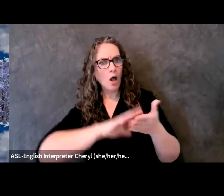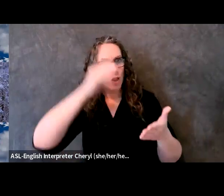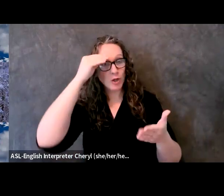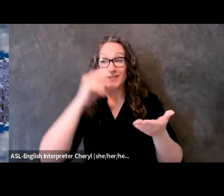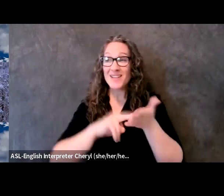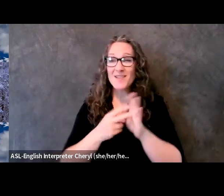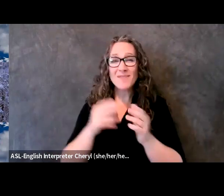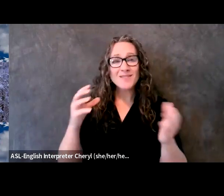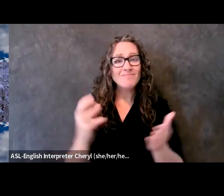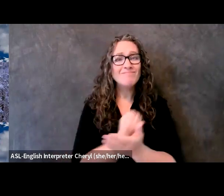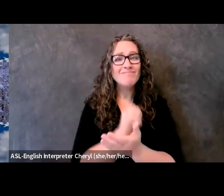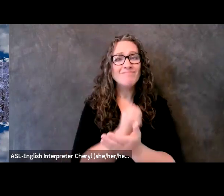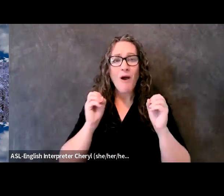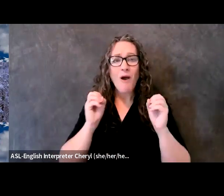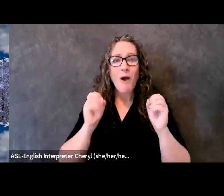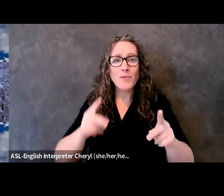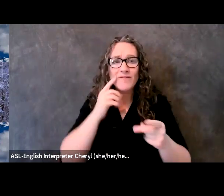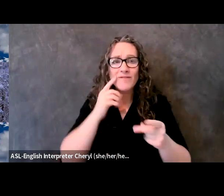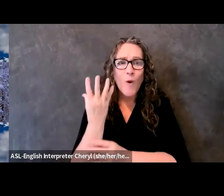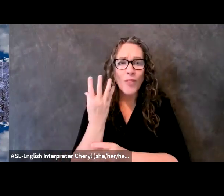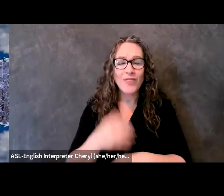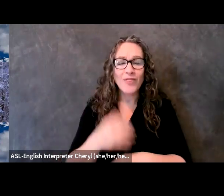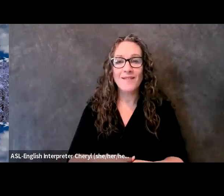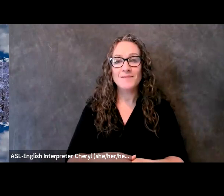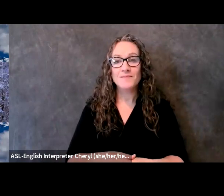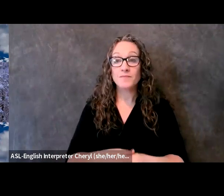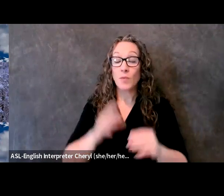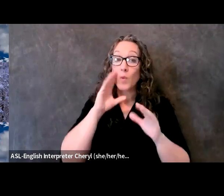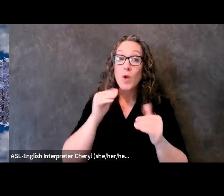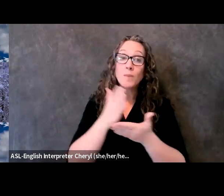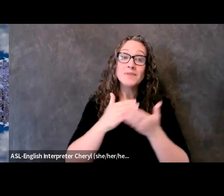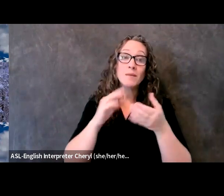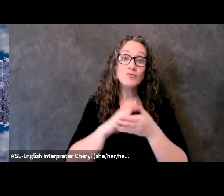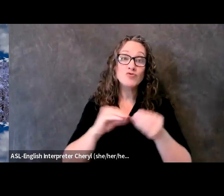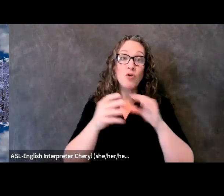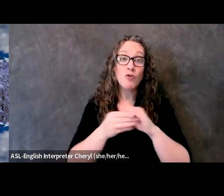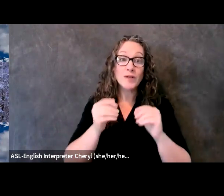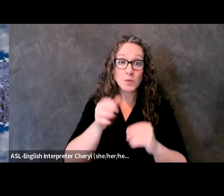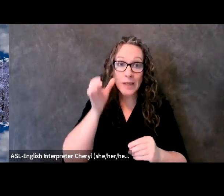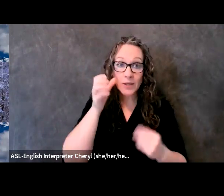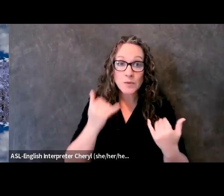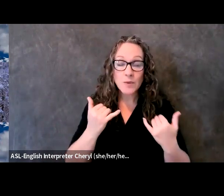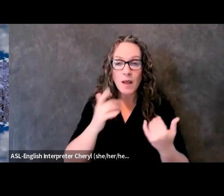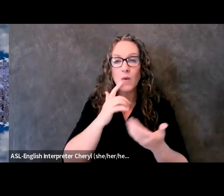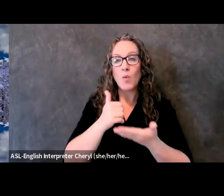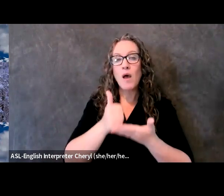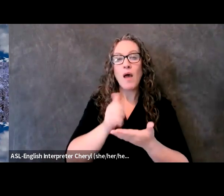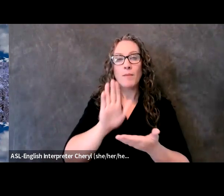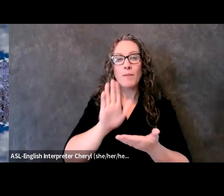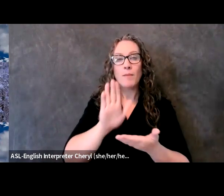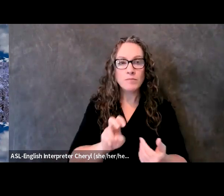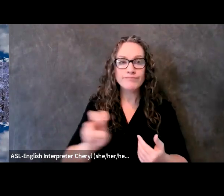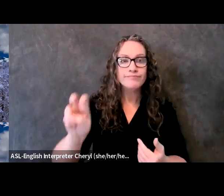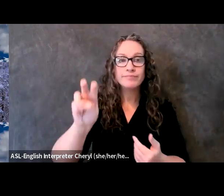growth. We hope that some of the stories shared today will help you in the path that you're going to do with your